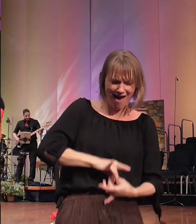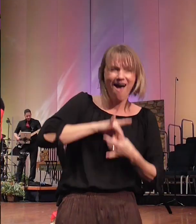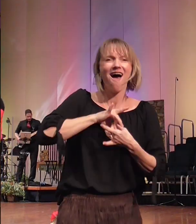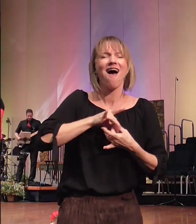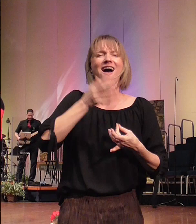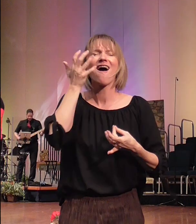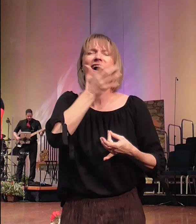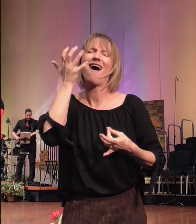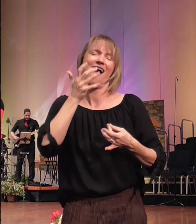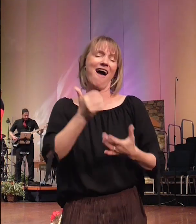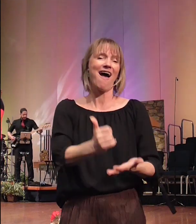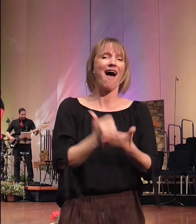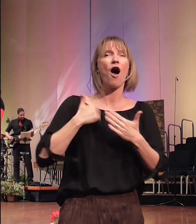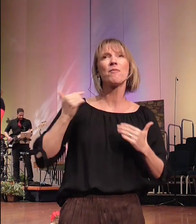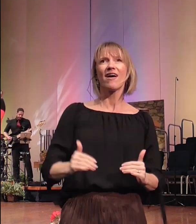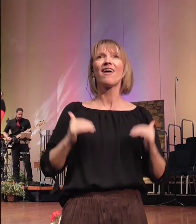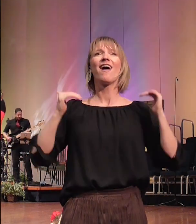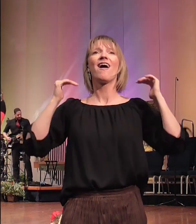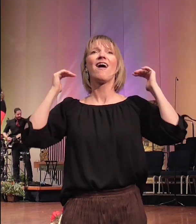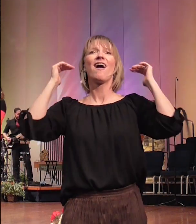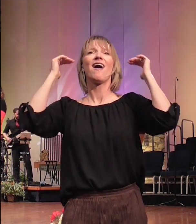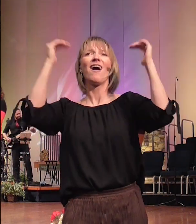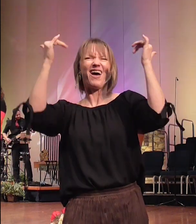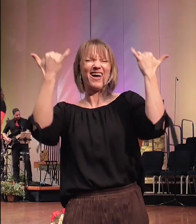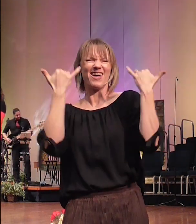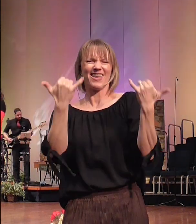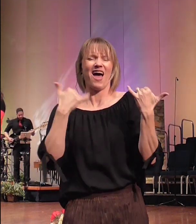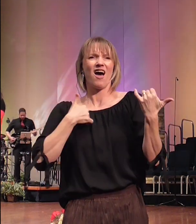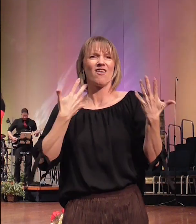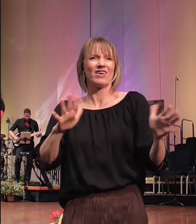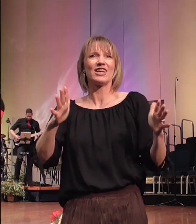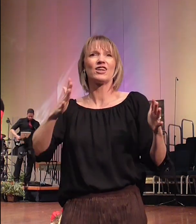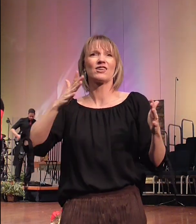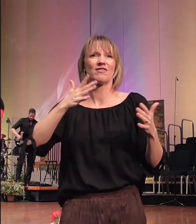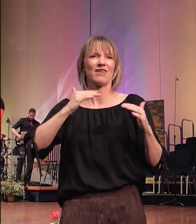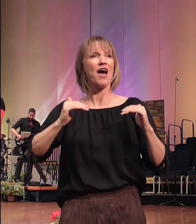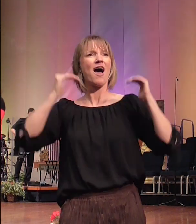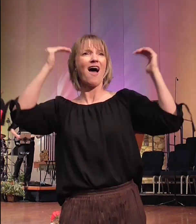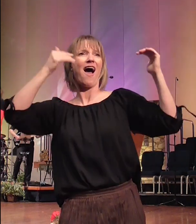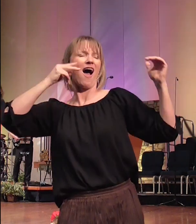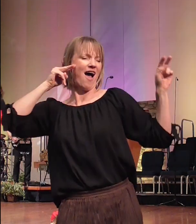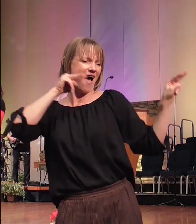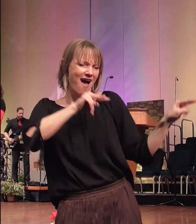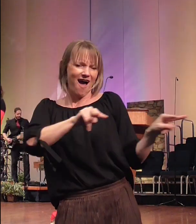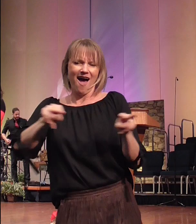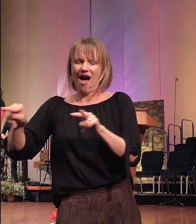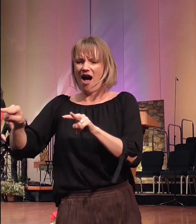has lifted me up. Now I see from higher ground.